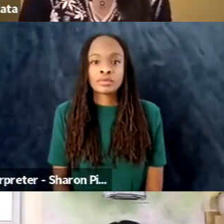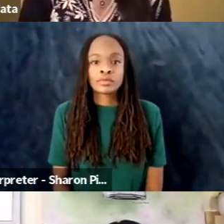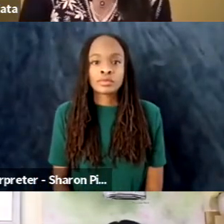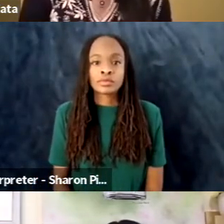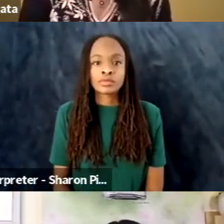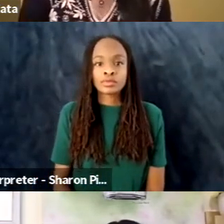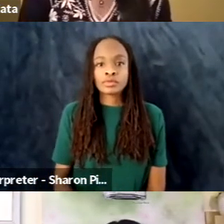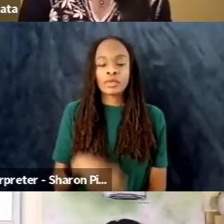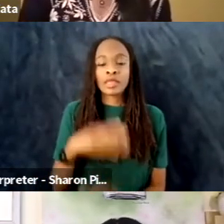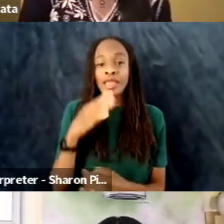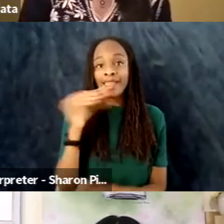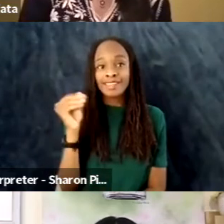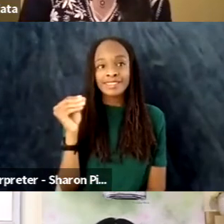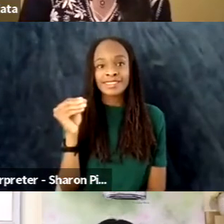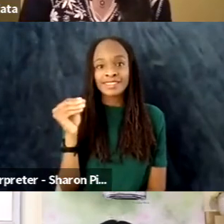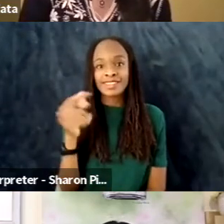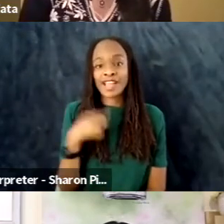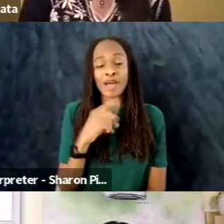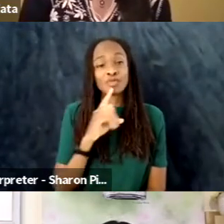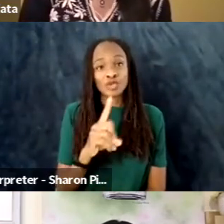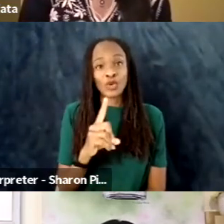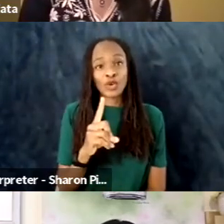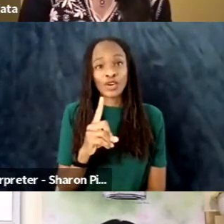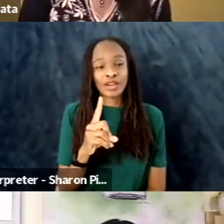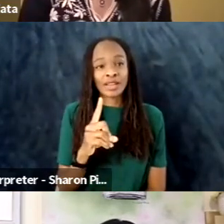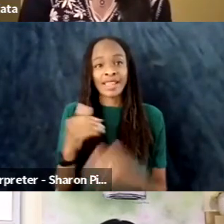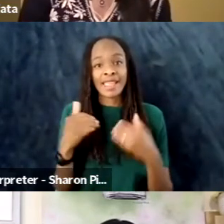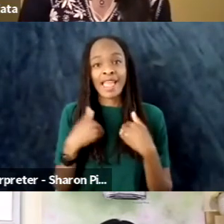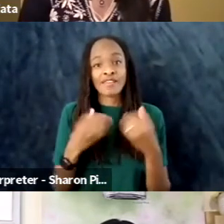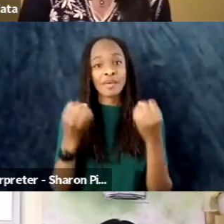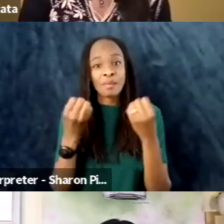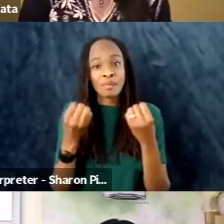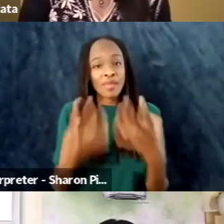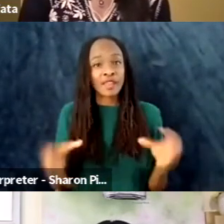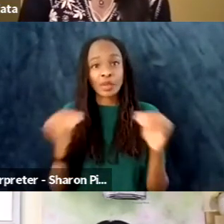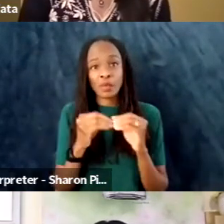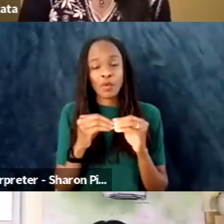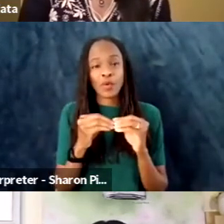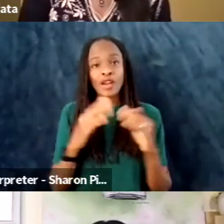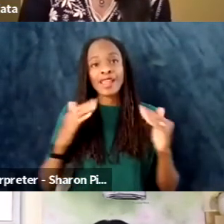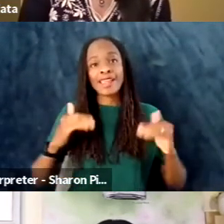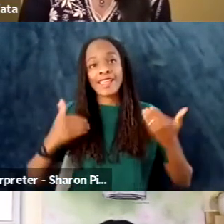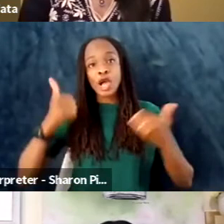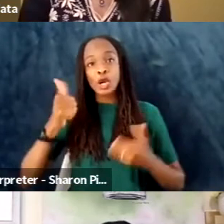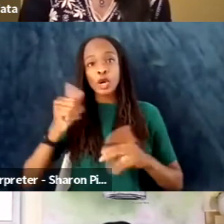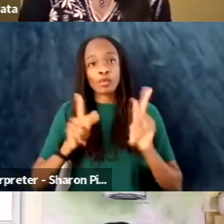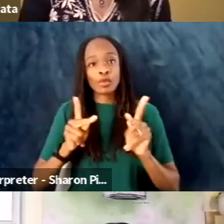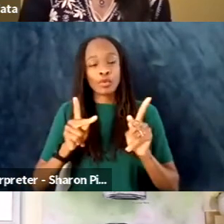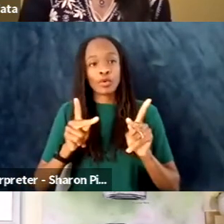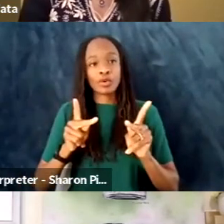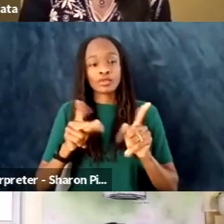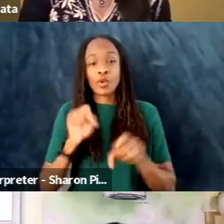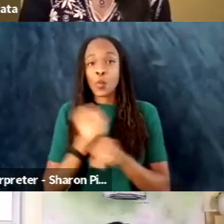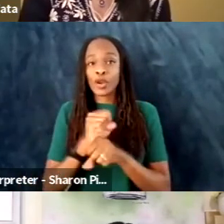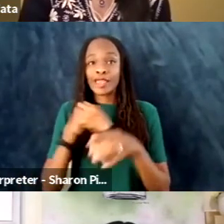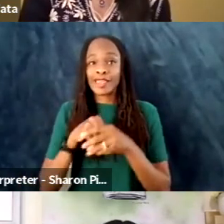it. And I'm sure there are many more younger people who are working in the industry, they